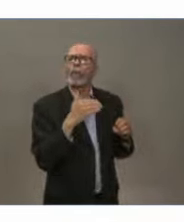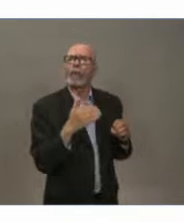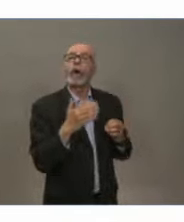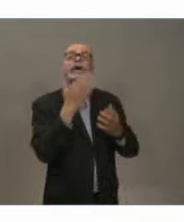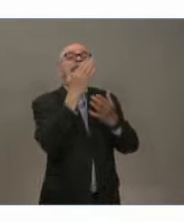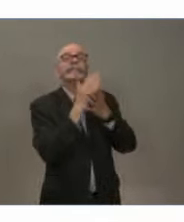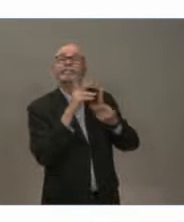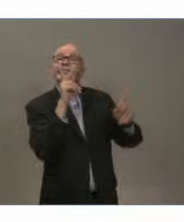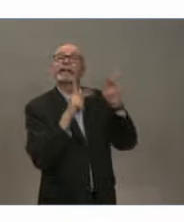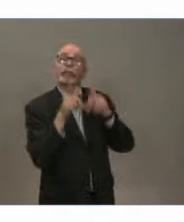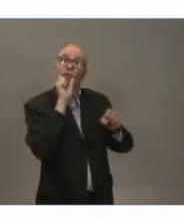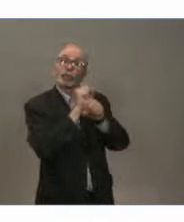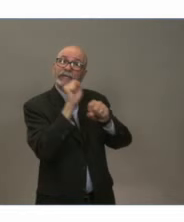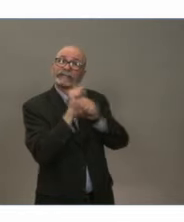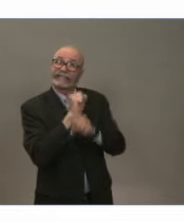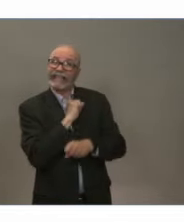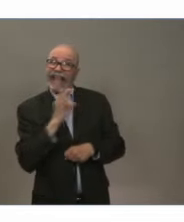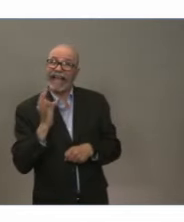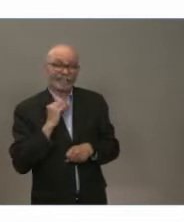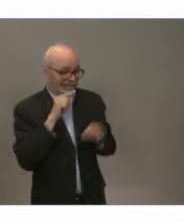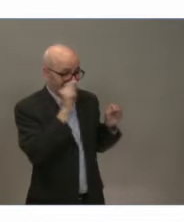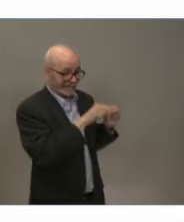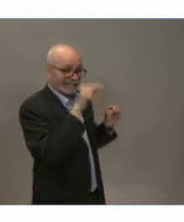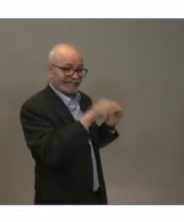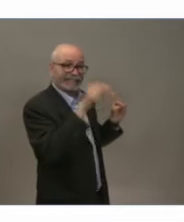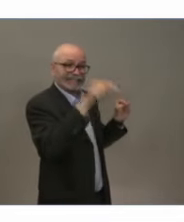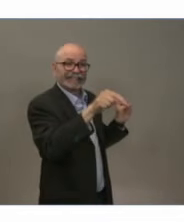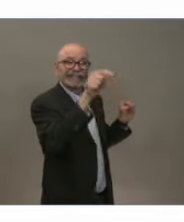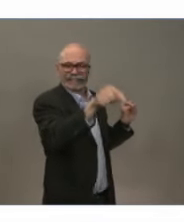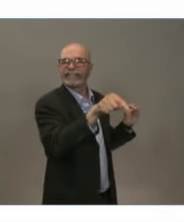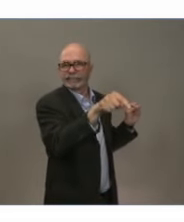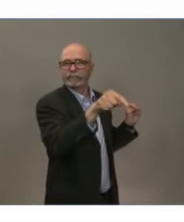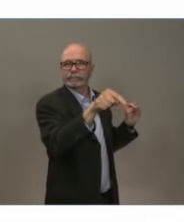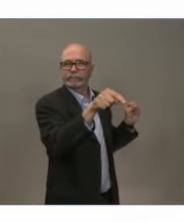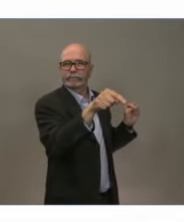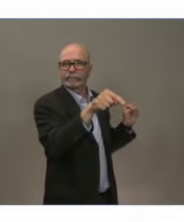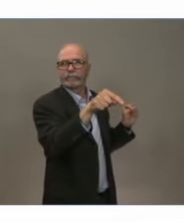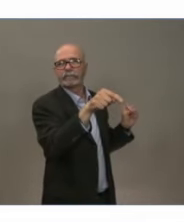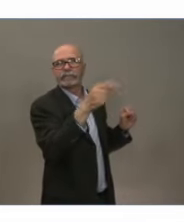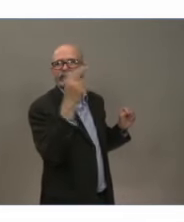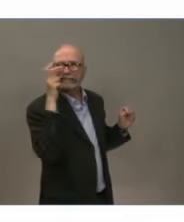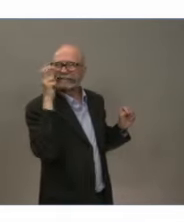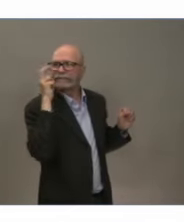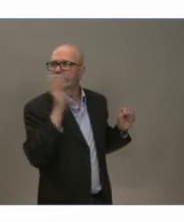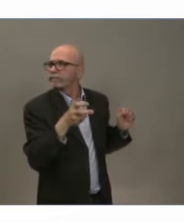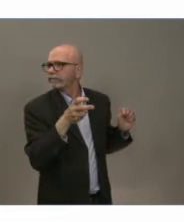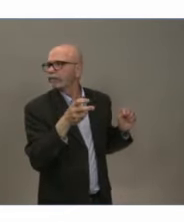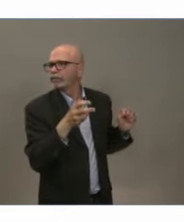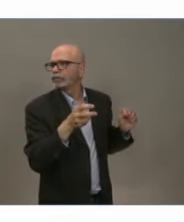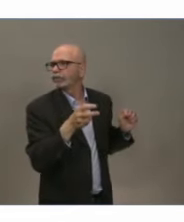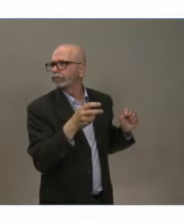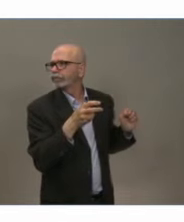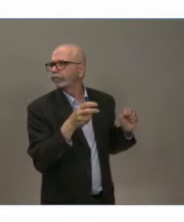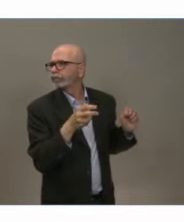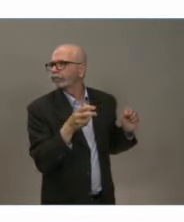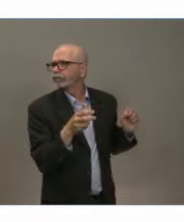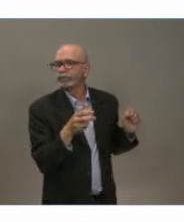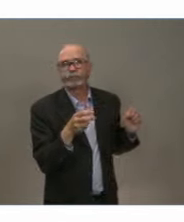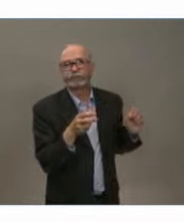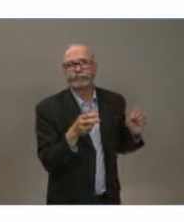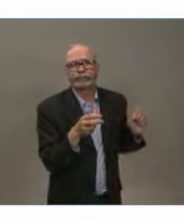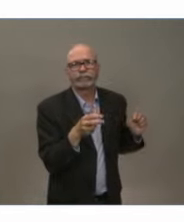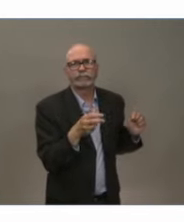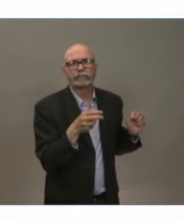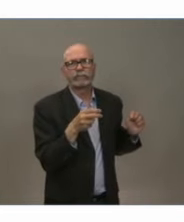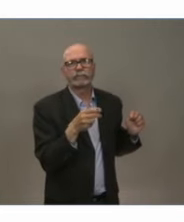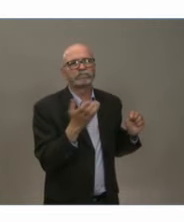facility? For example, at the Admiral, 10 staffers are home sick. Do provincial laws dictate